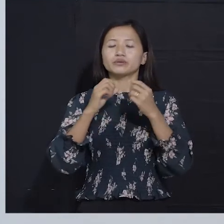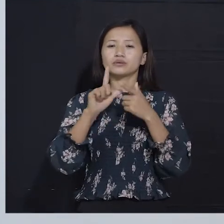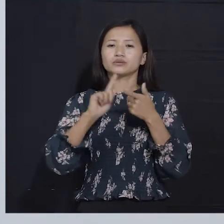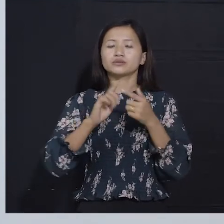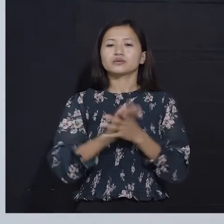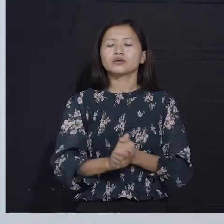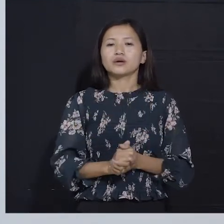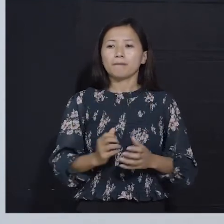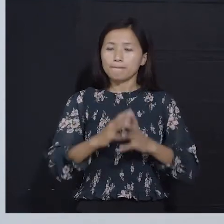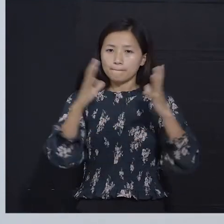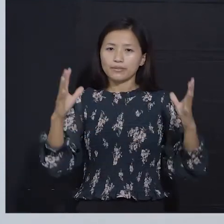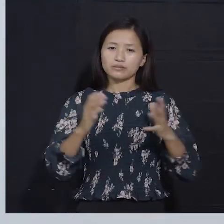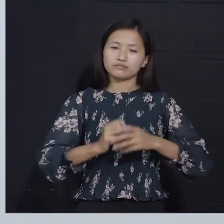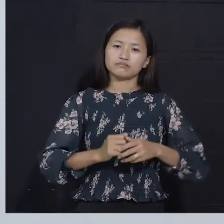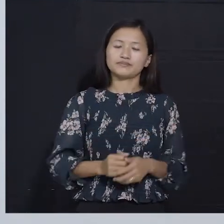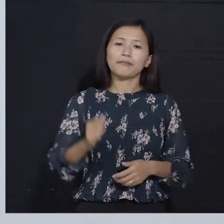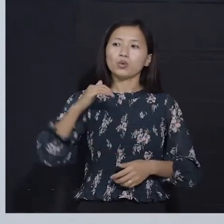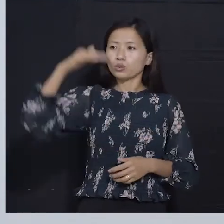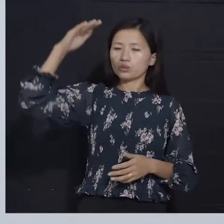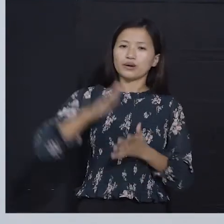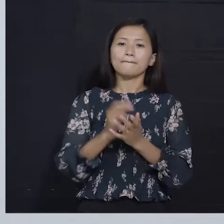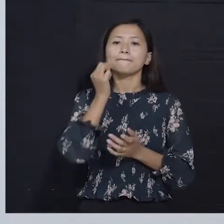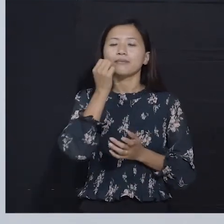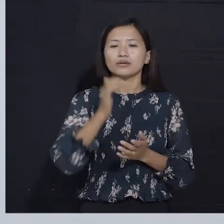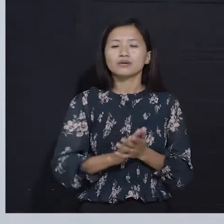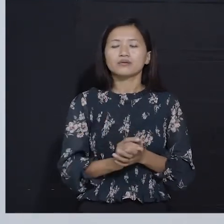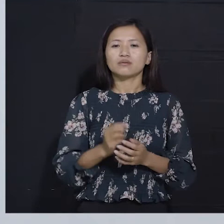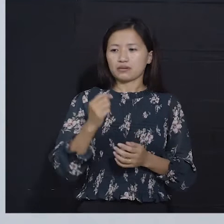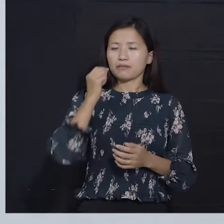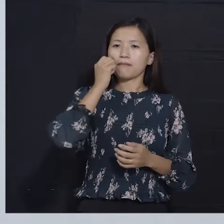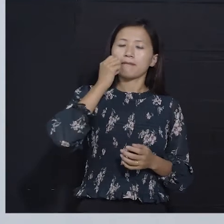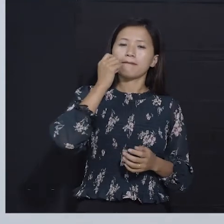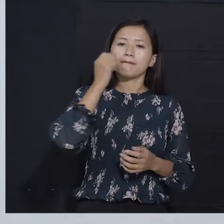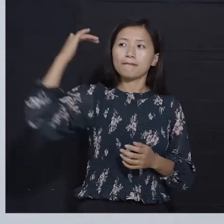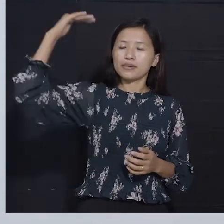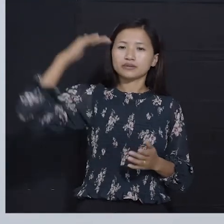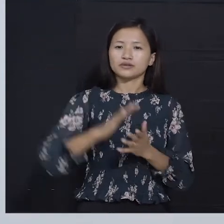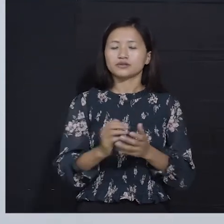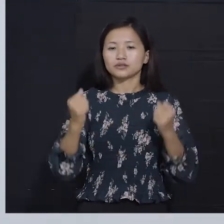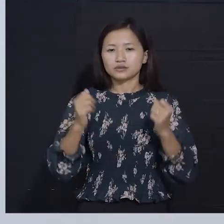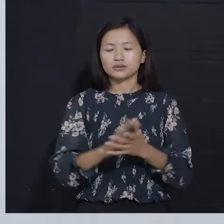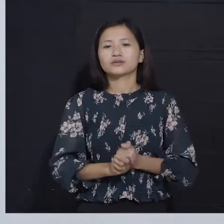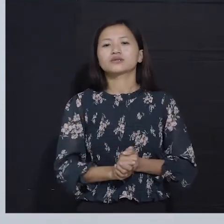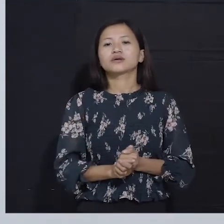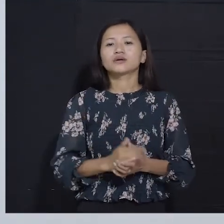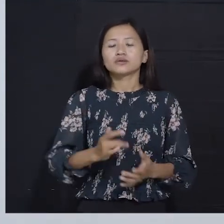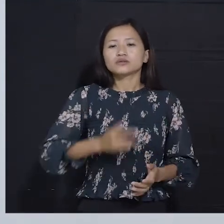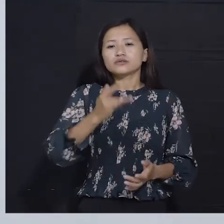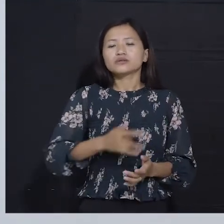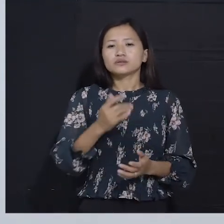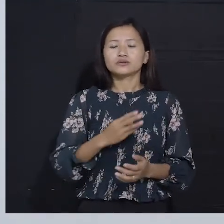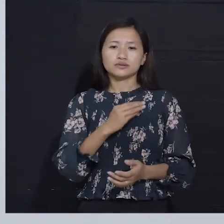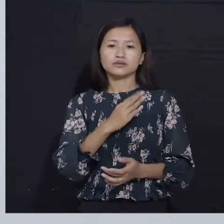big boys and also the men of his tribe. That is why he was going out. In the meantime, he was also